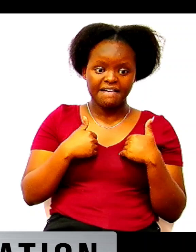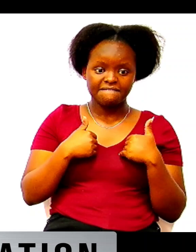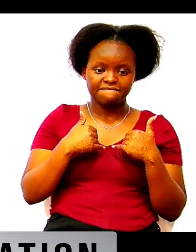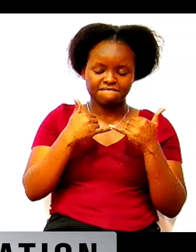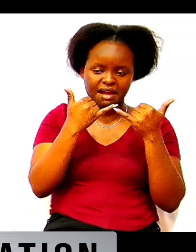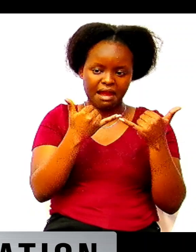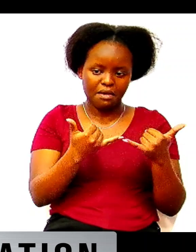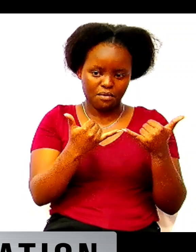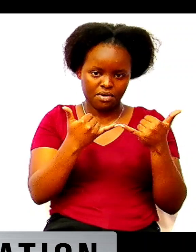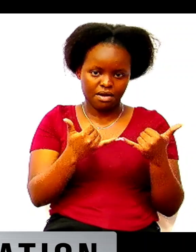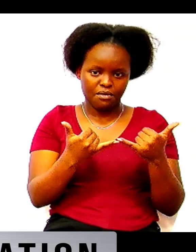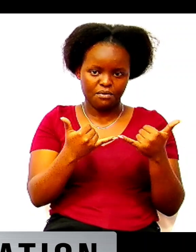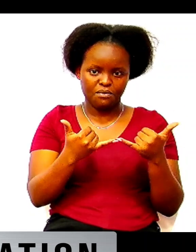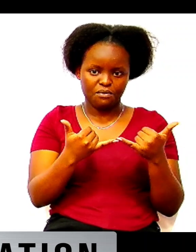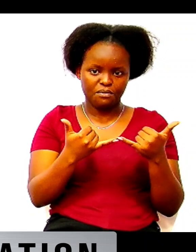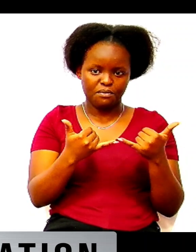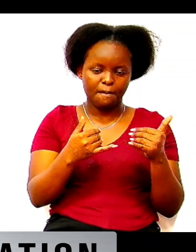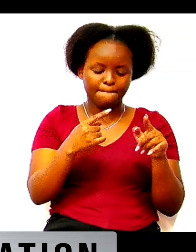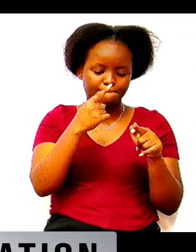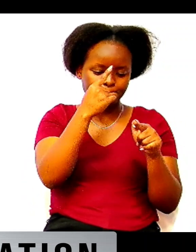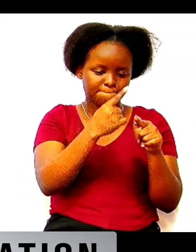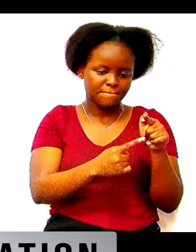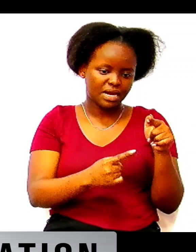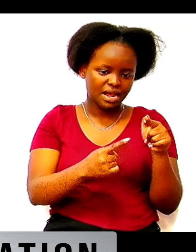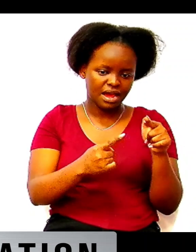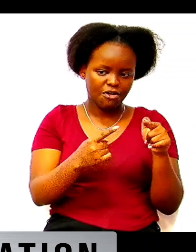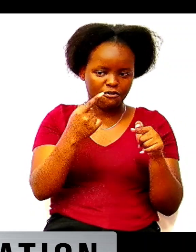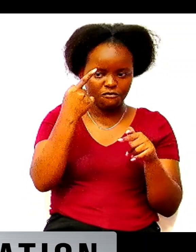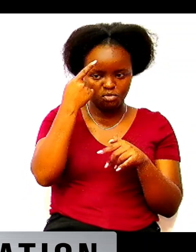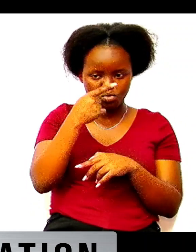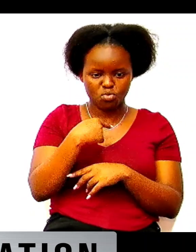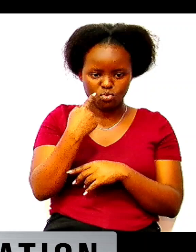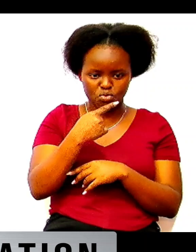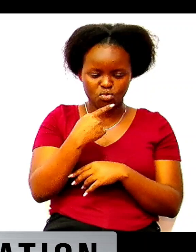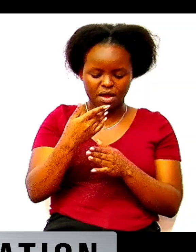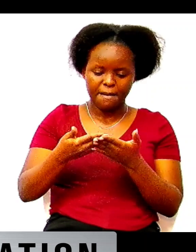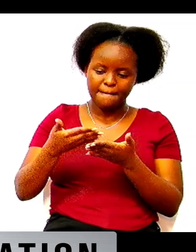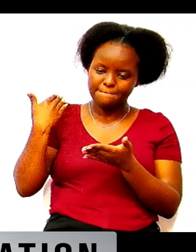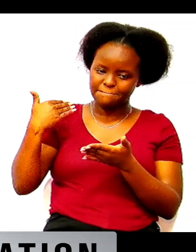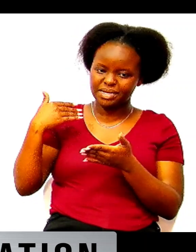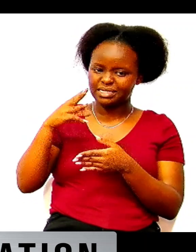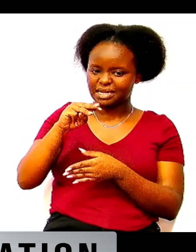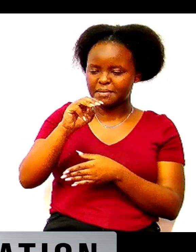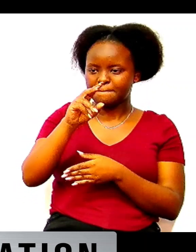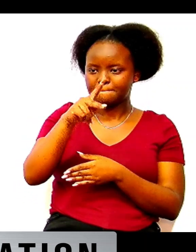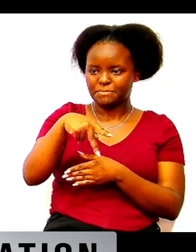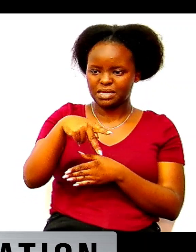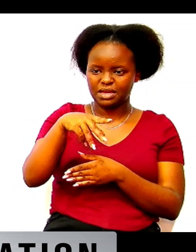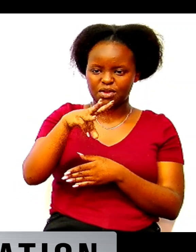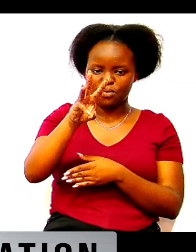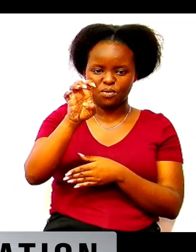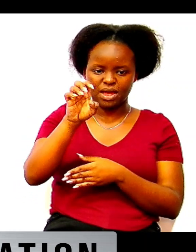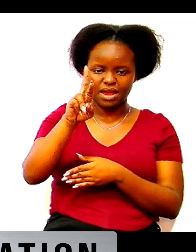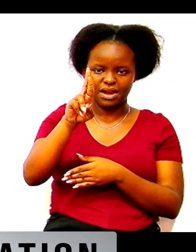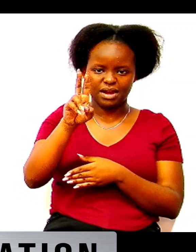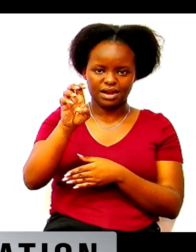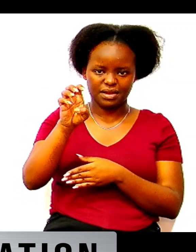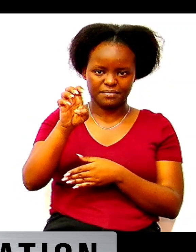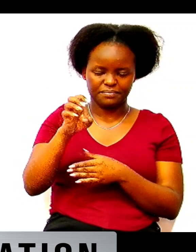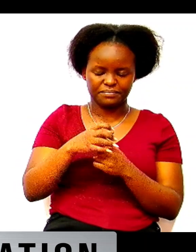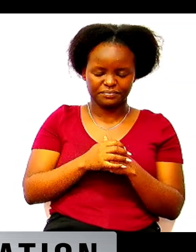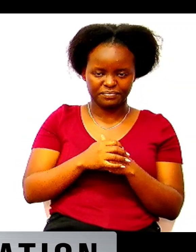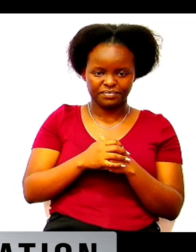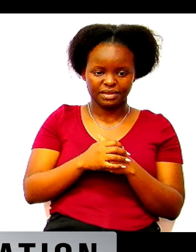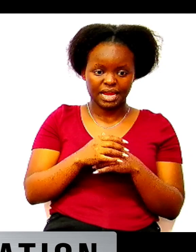was the murder of former MP Were, Charles Were. Yeah. And